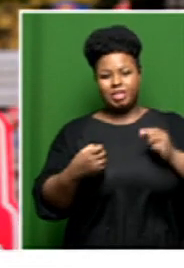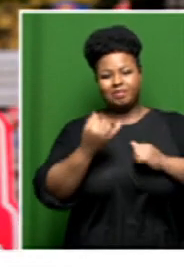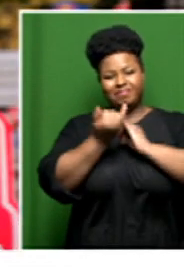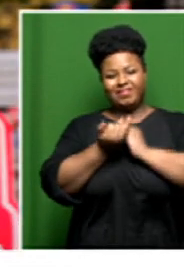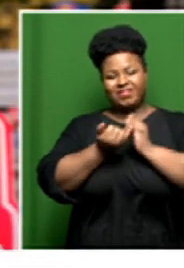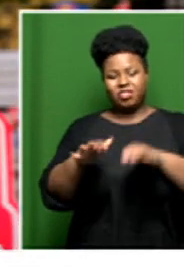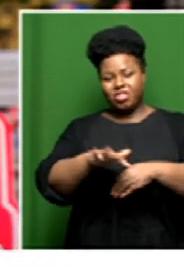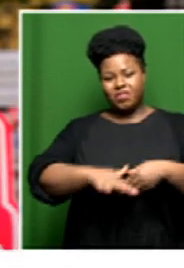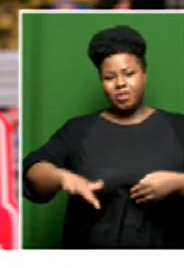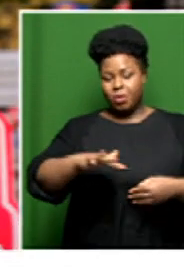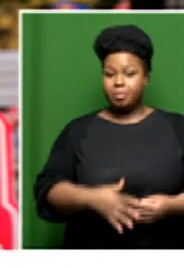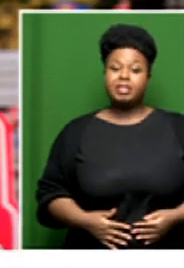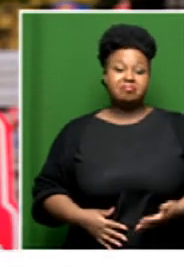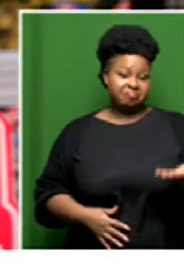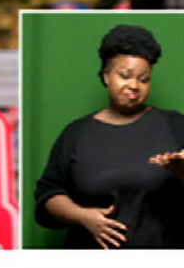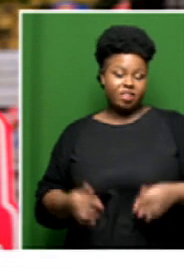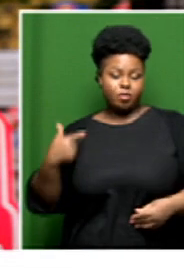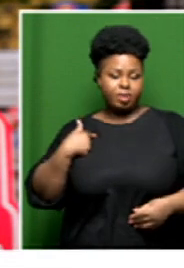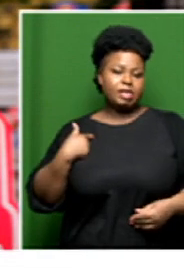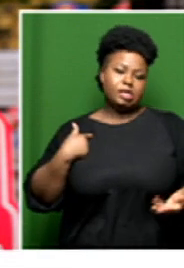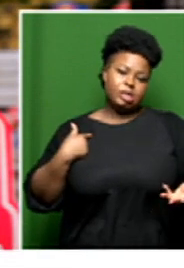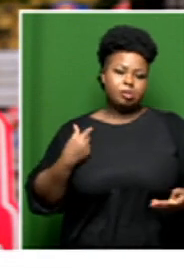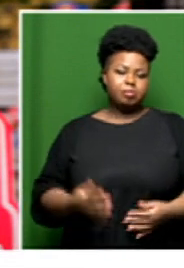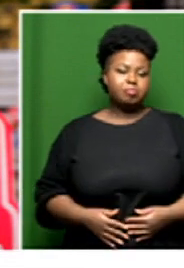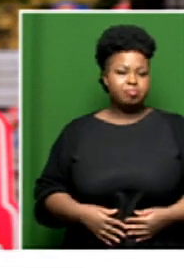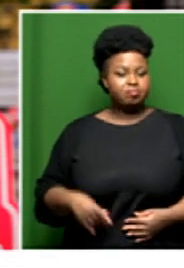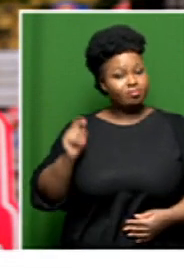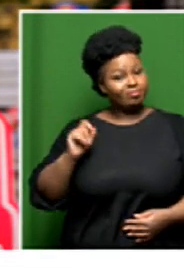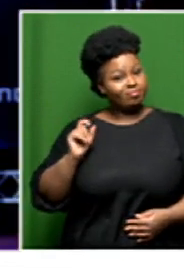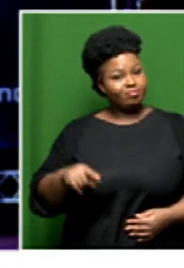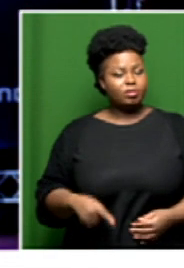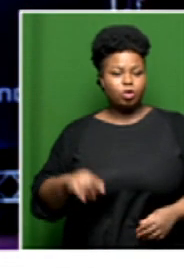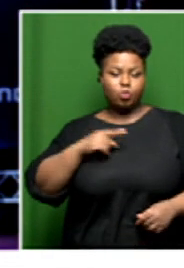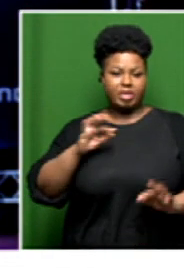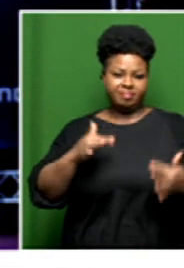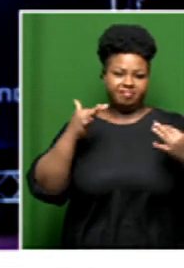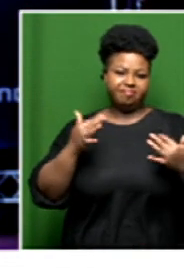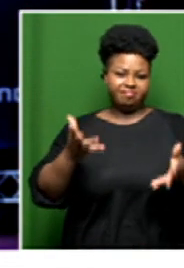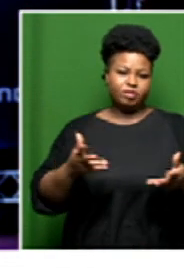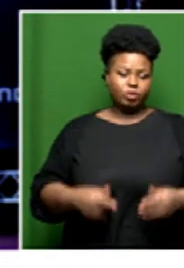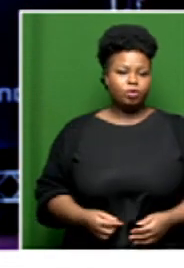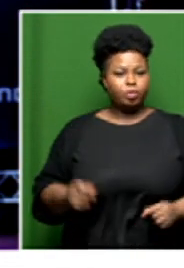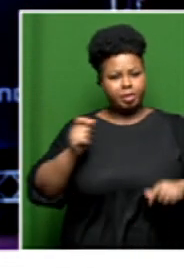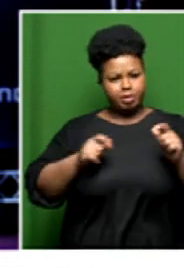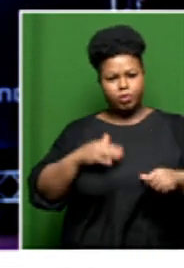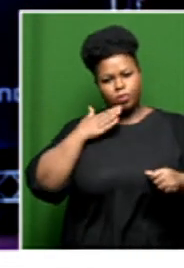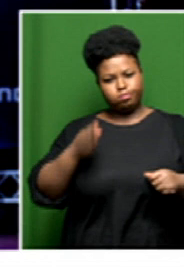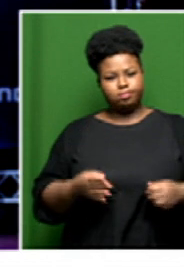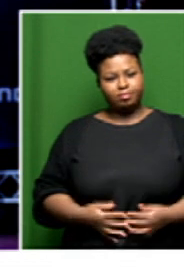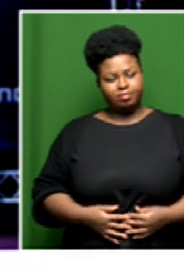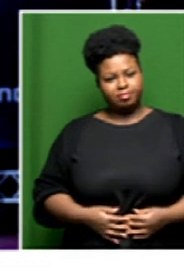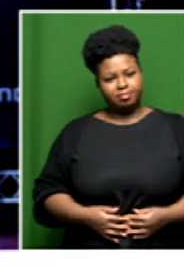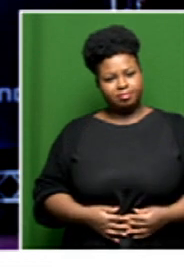on the floor. And, yeah, so for me, that what drew the attention from all the crowd at Red Bull Dance Your